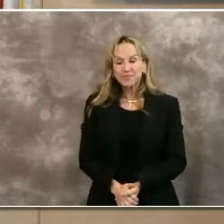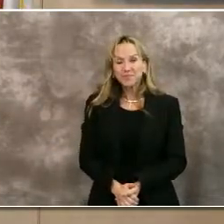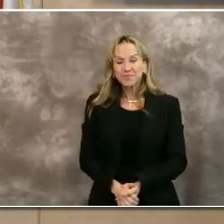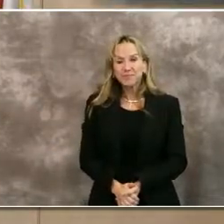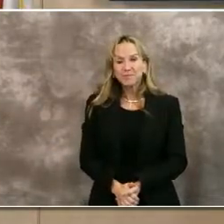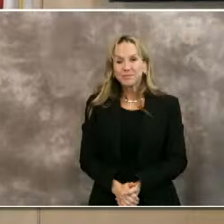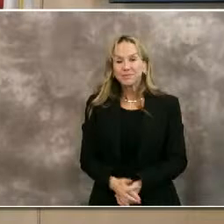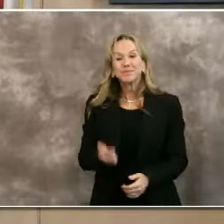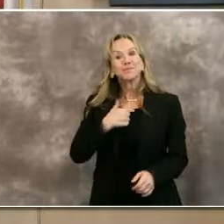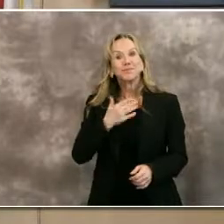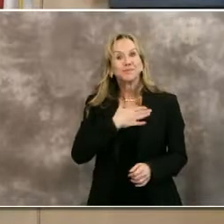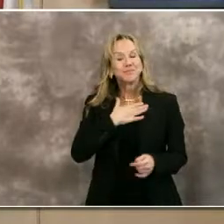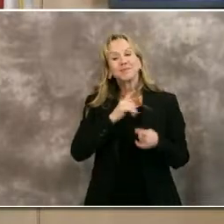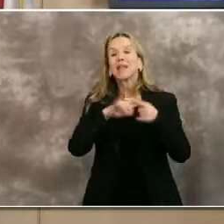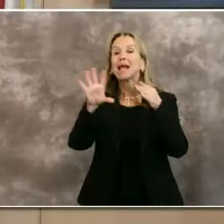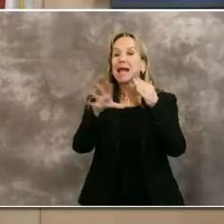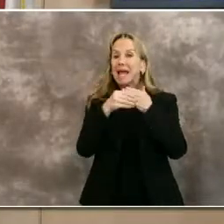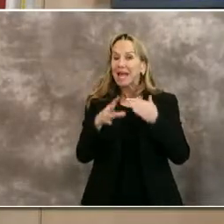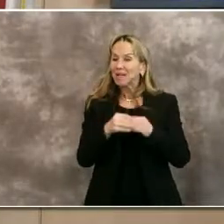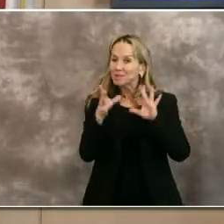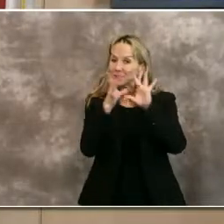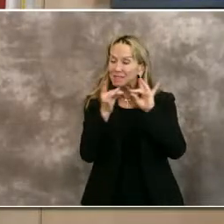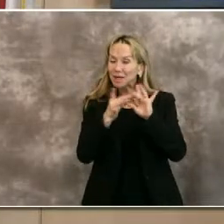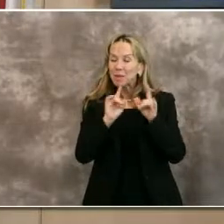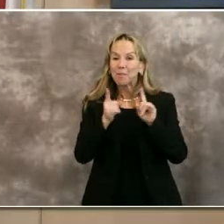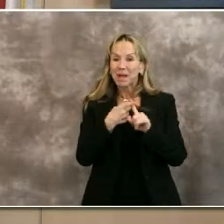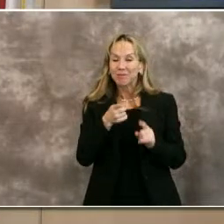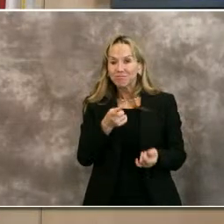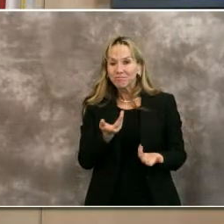Sure, I'd be happy to add a couple comments about asymptomatic